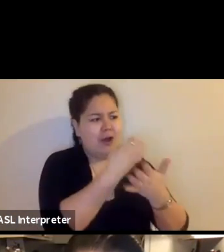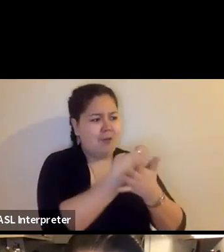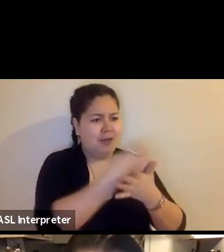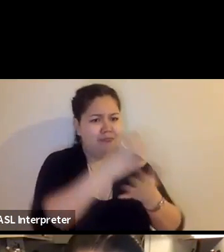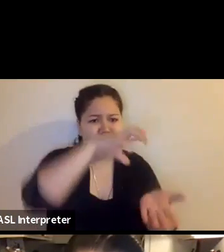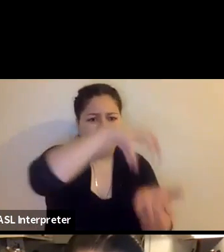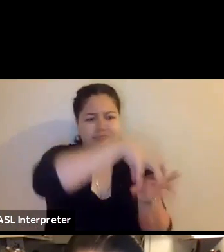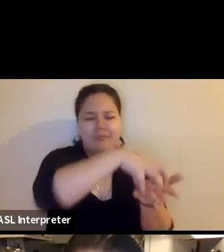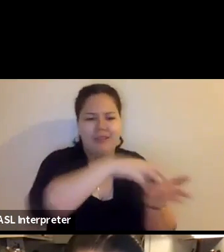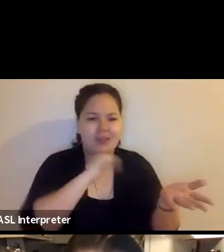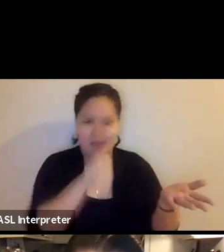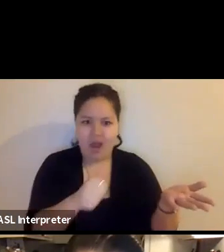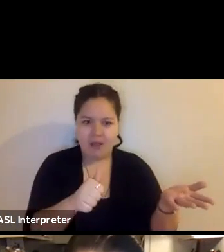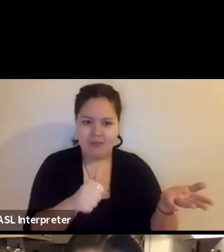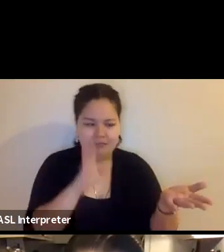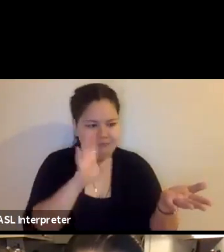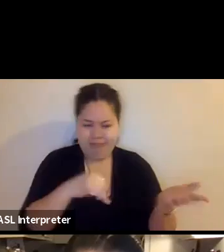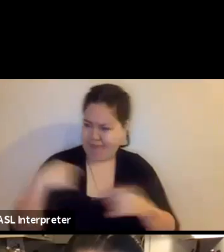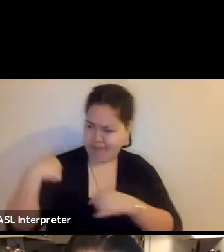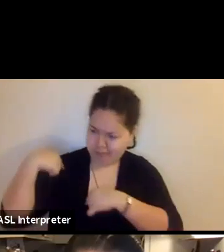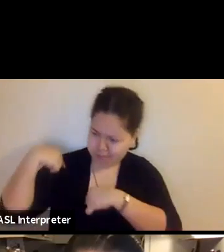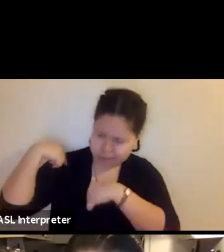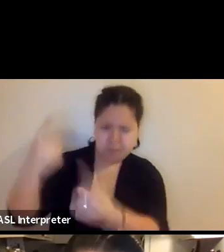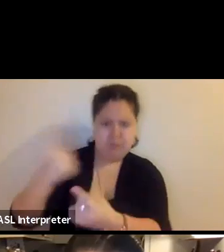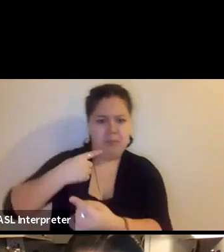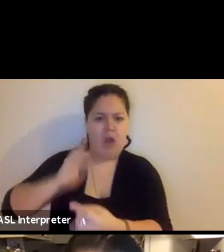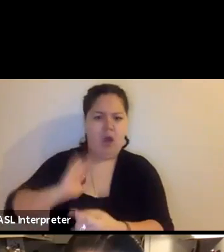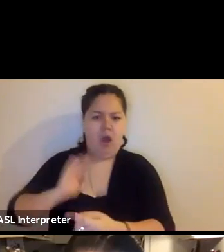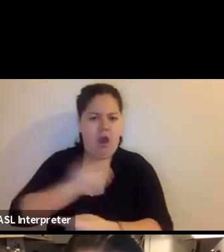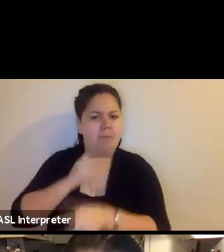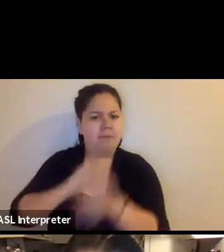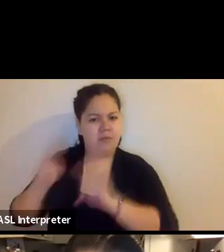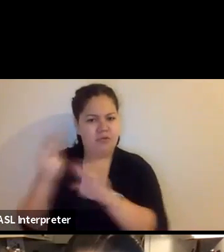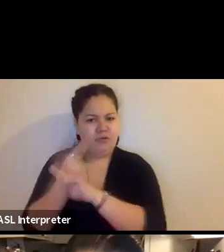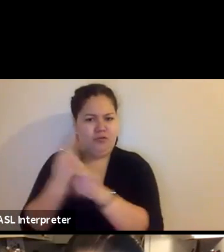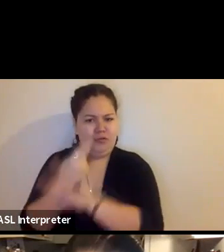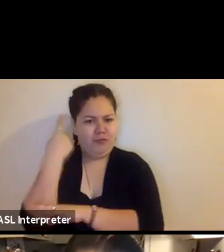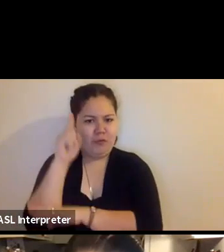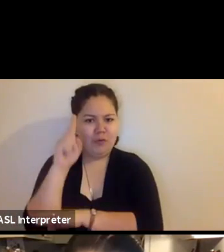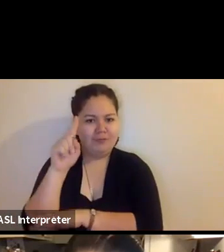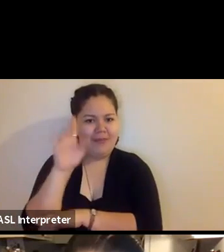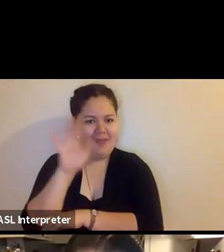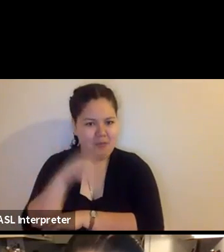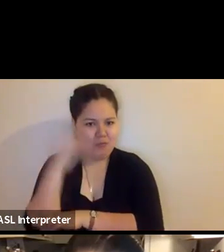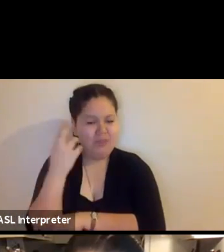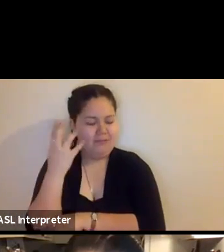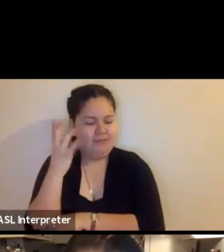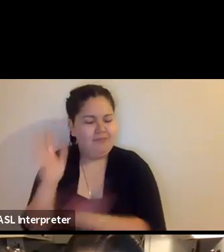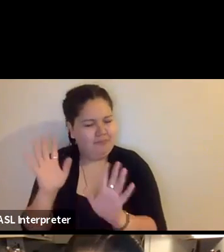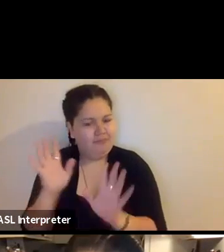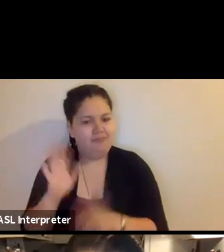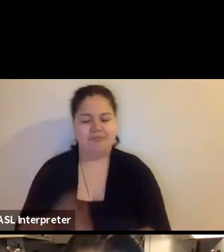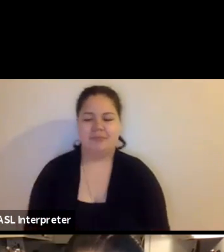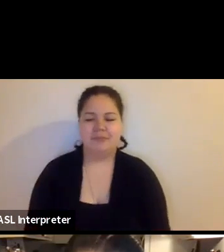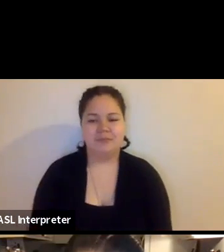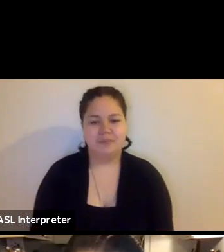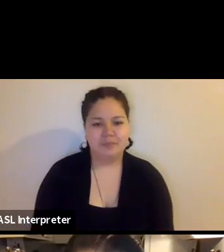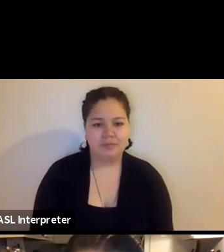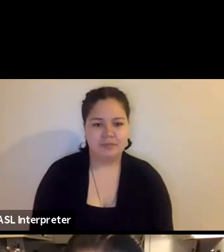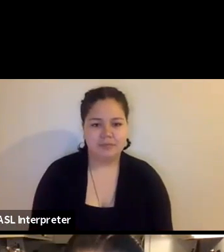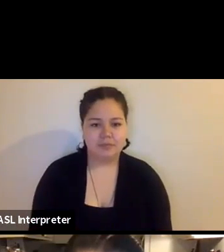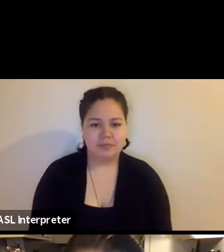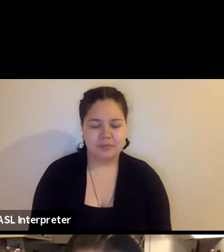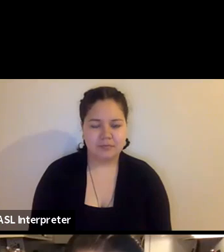they found. And so it is. Subject to fraudulent purchase